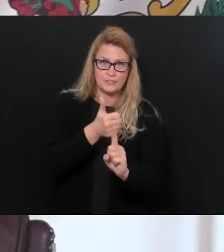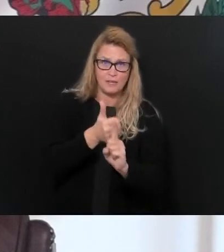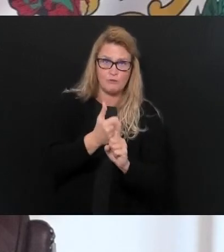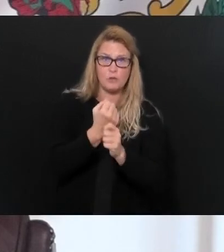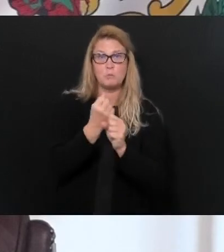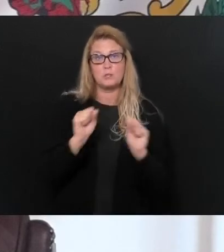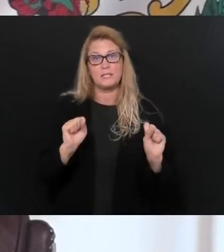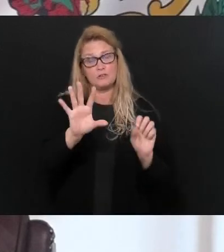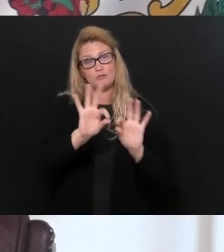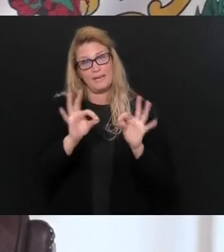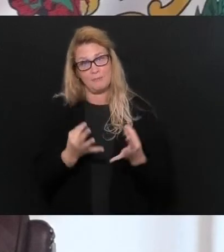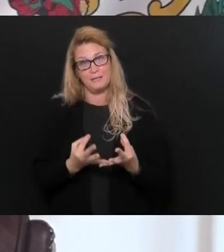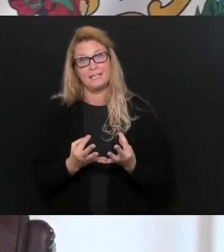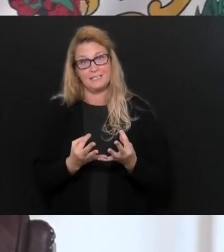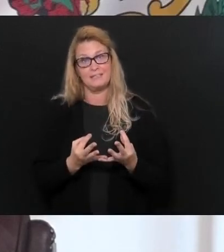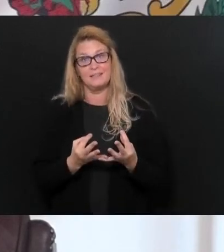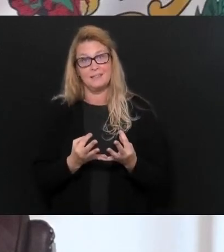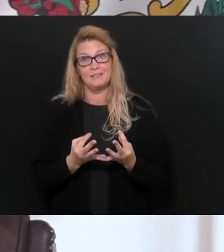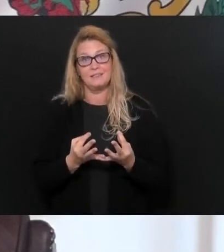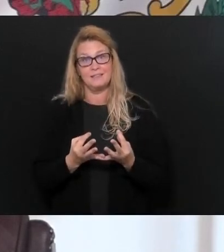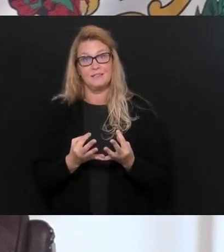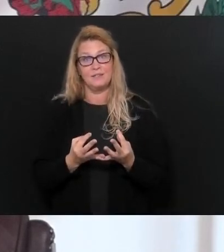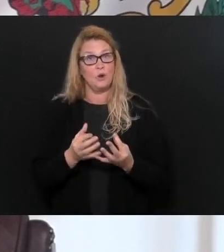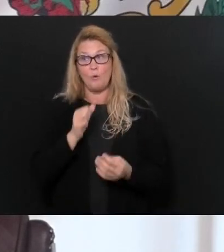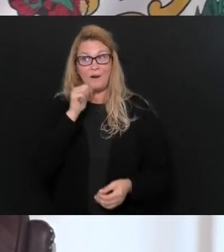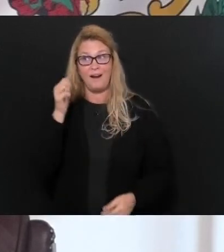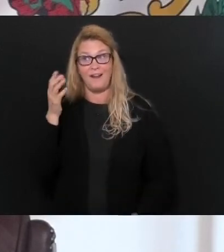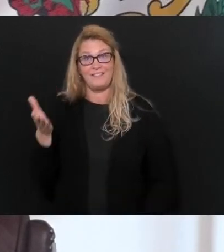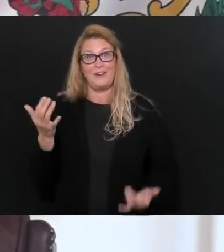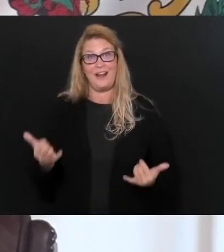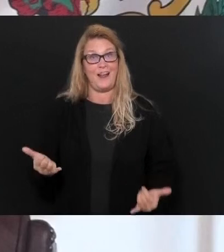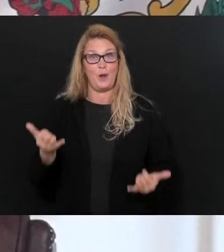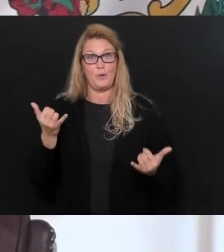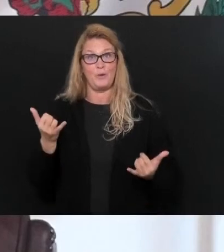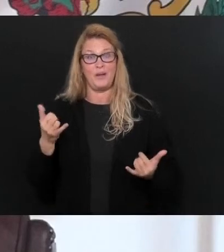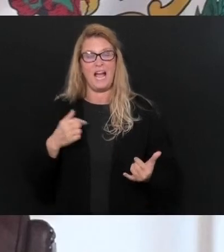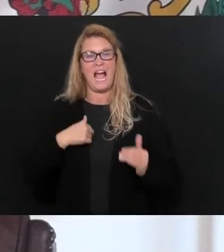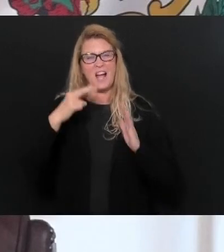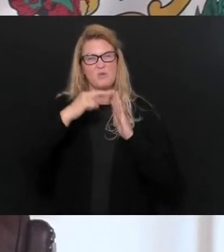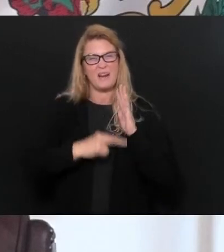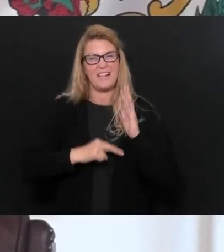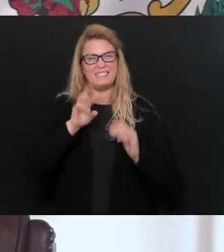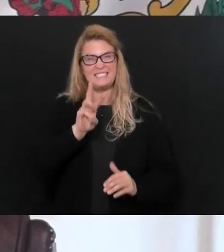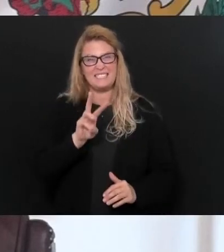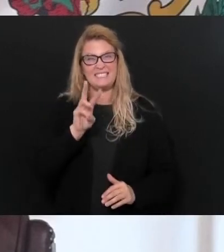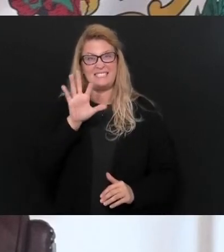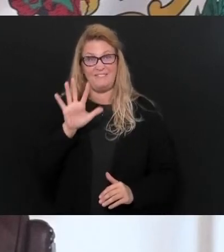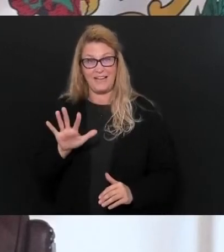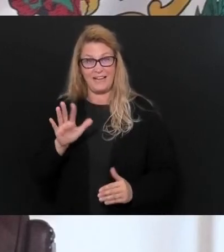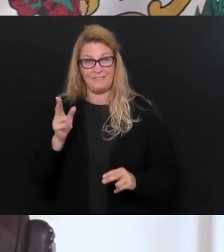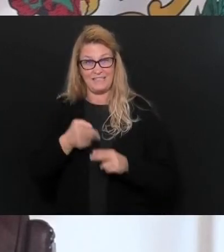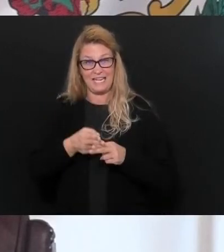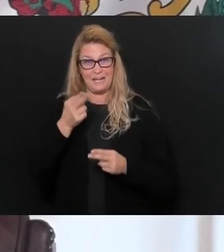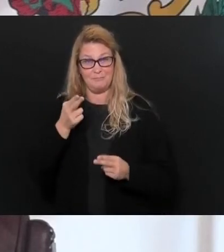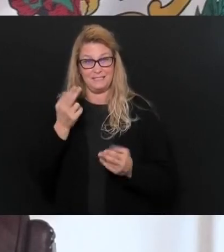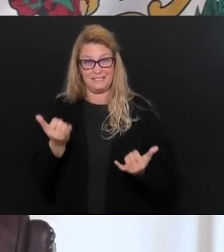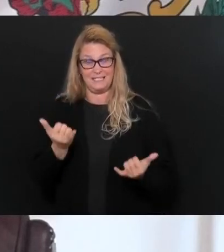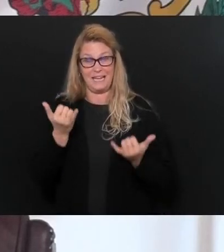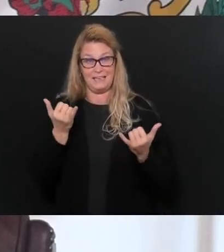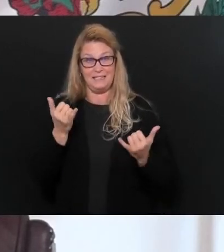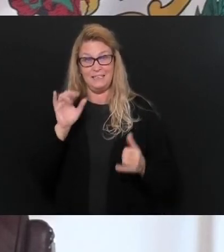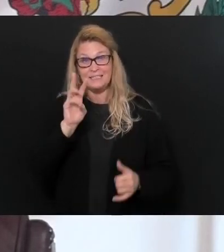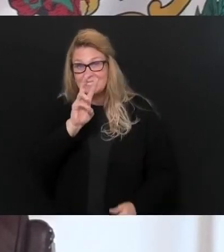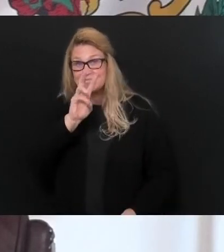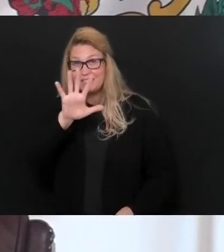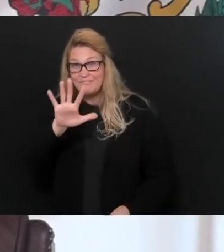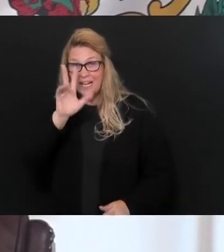family. I mean, we're not there yet. I read 65 names today.